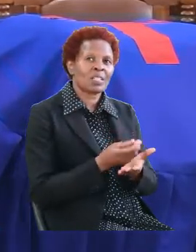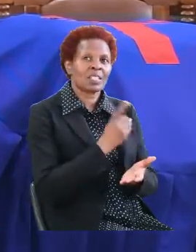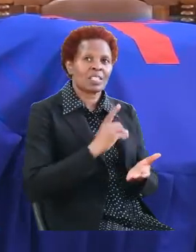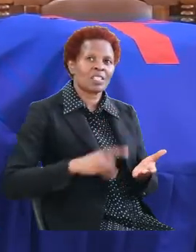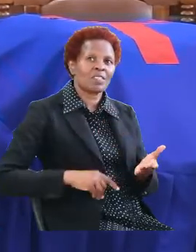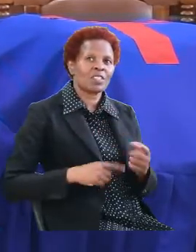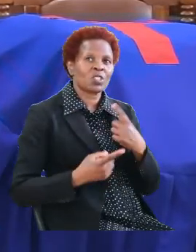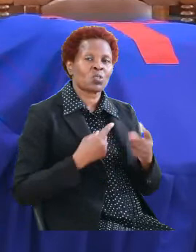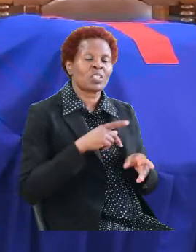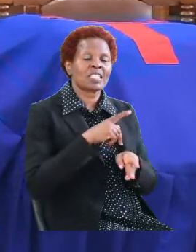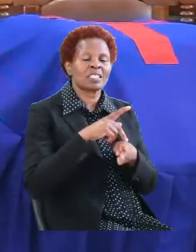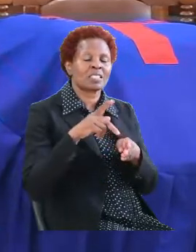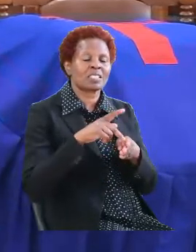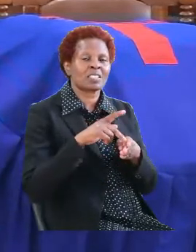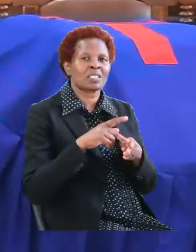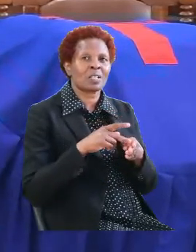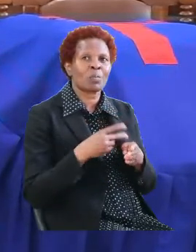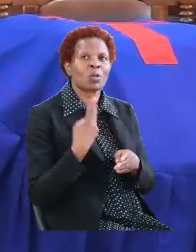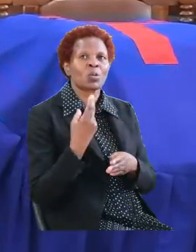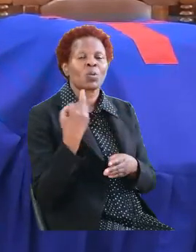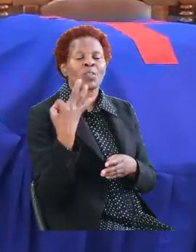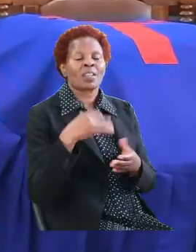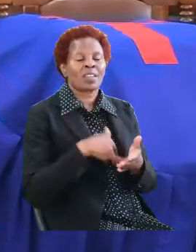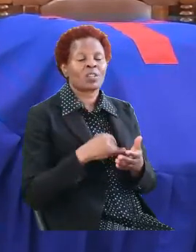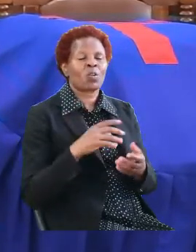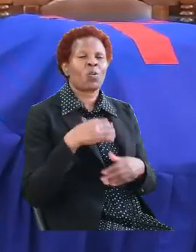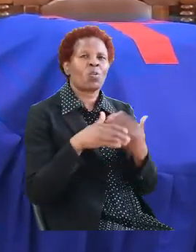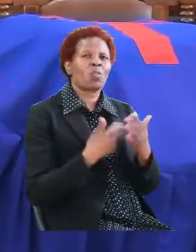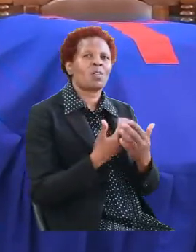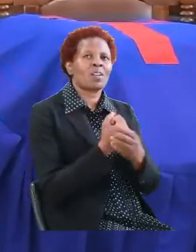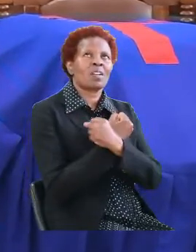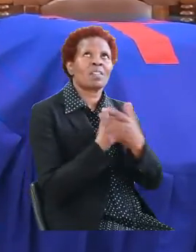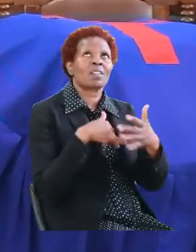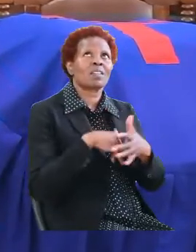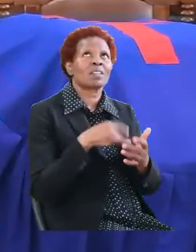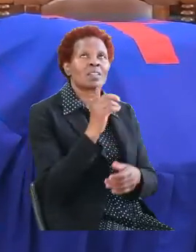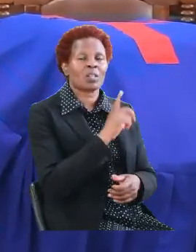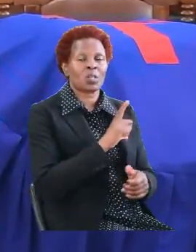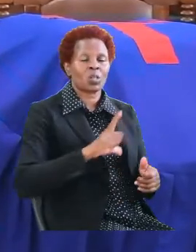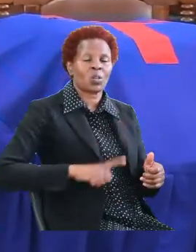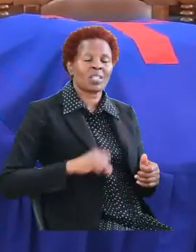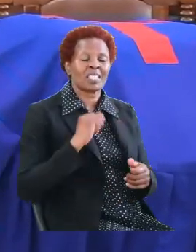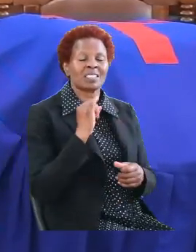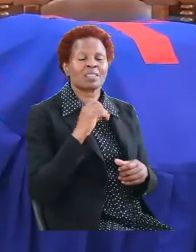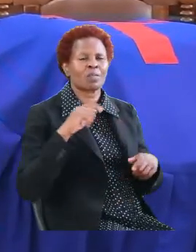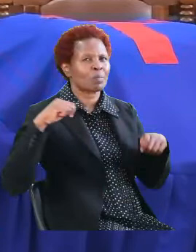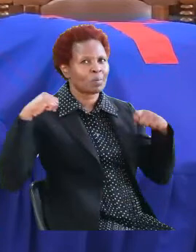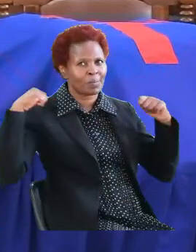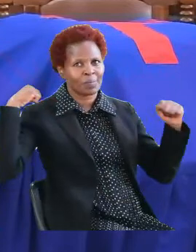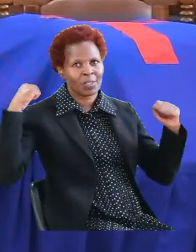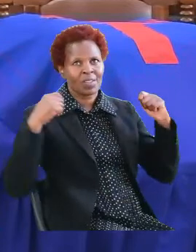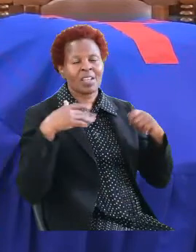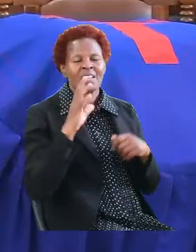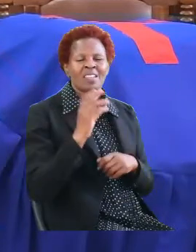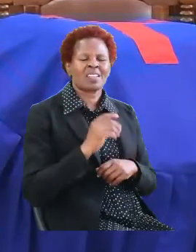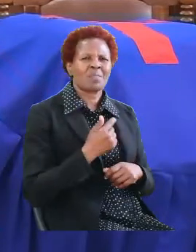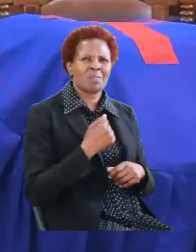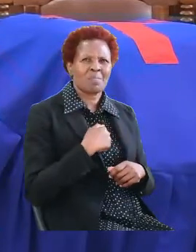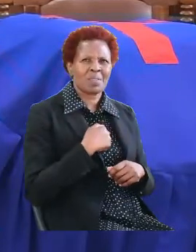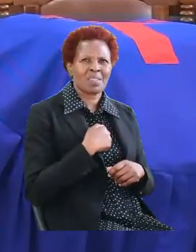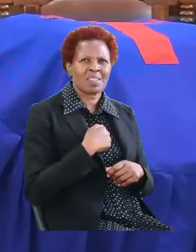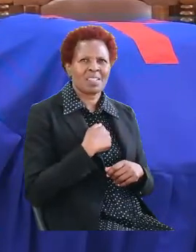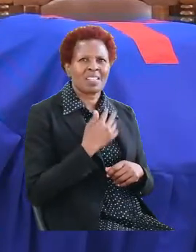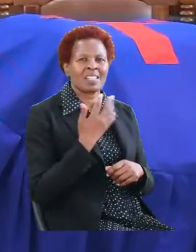Psalms chapter number 23 that we love so much. That the Lord is my shepherd. I shall not